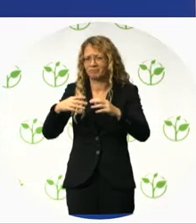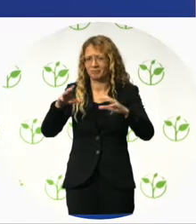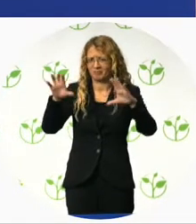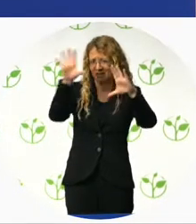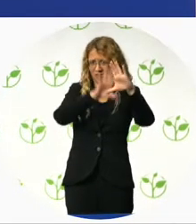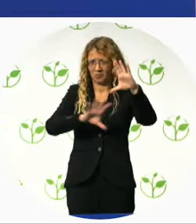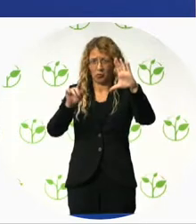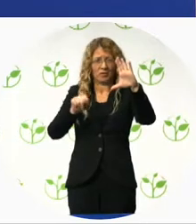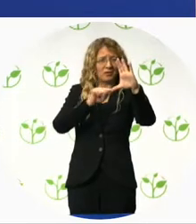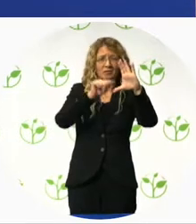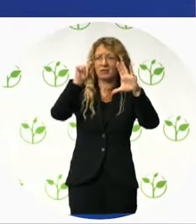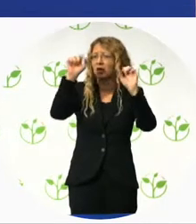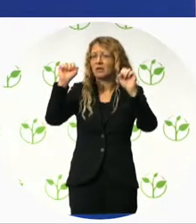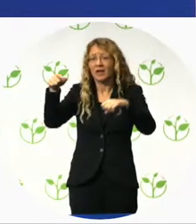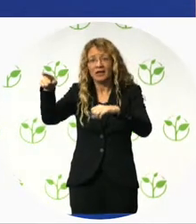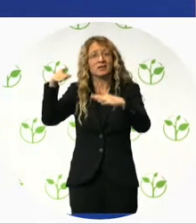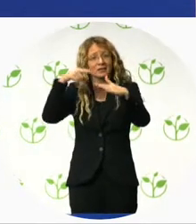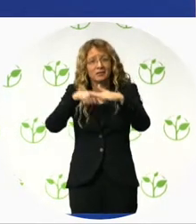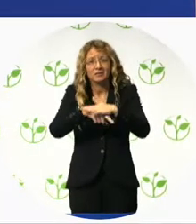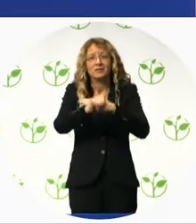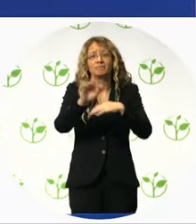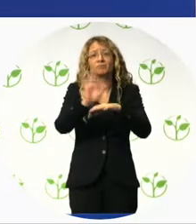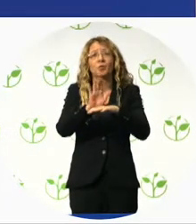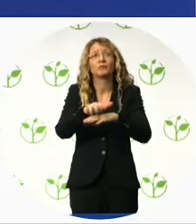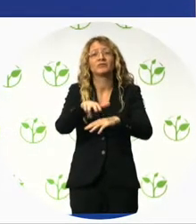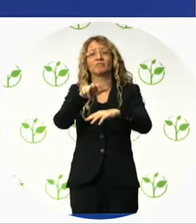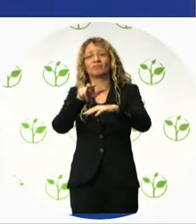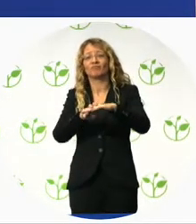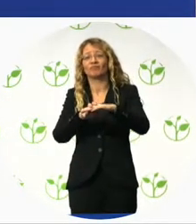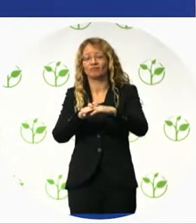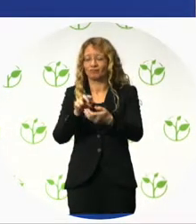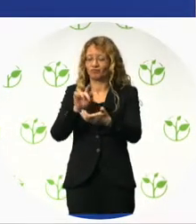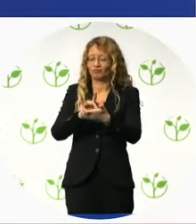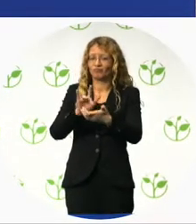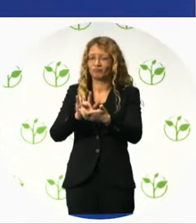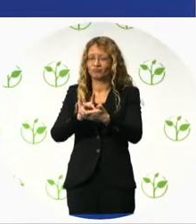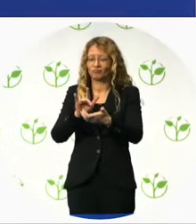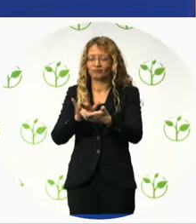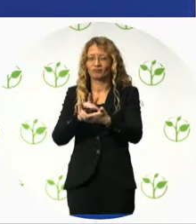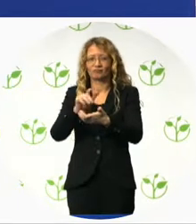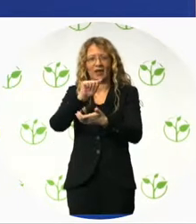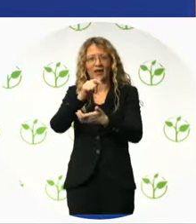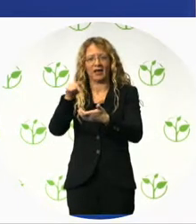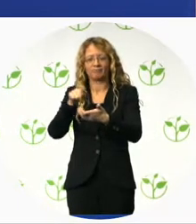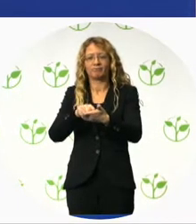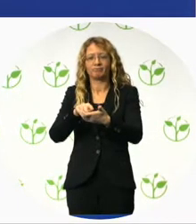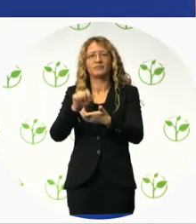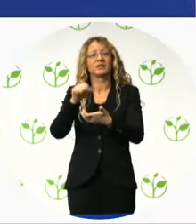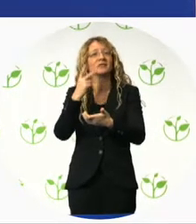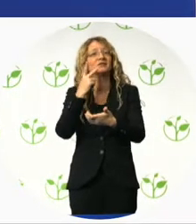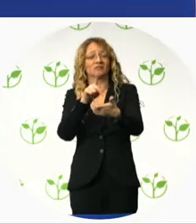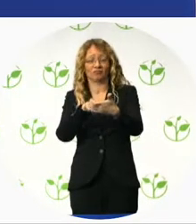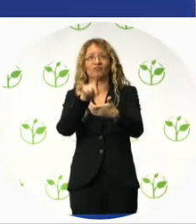we want to create opportunities so that people with disabilities can access to, can be part of the day-to-day life.